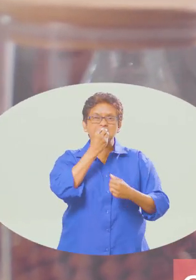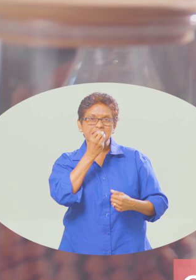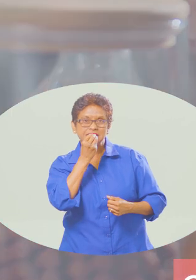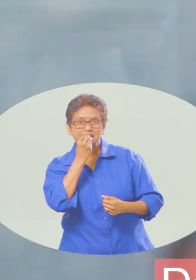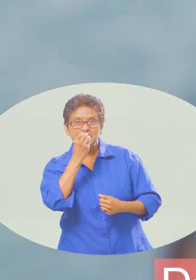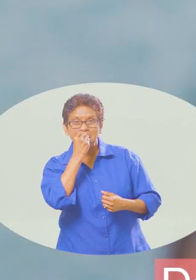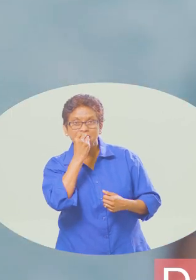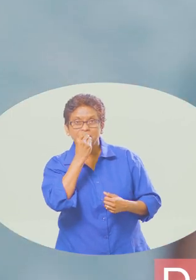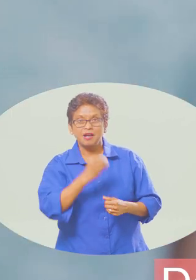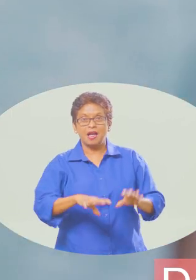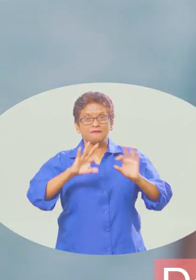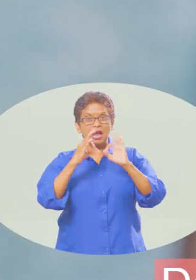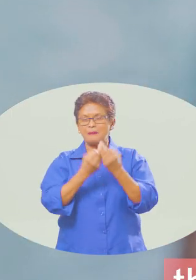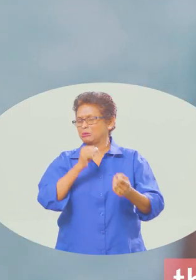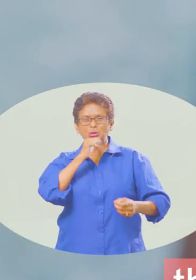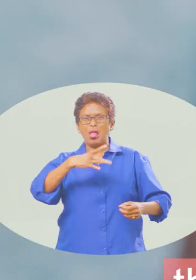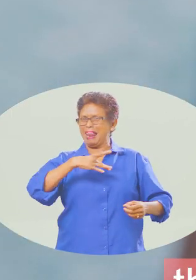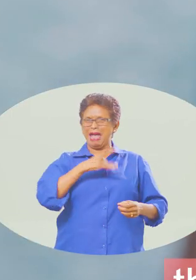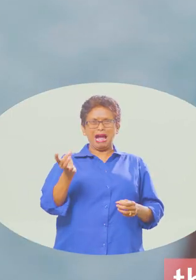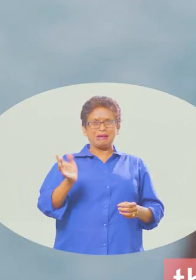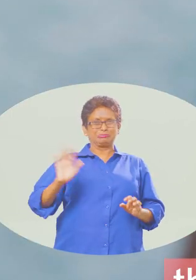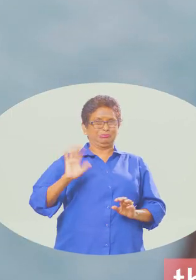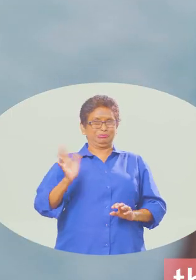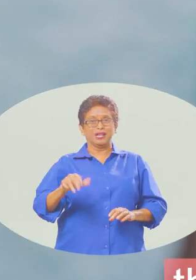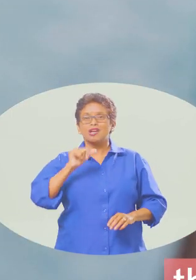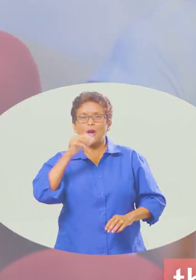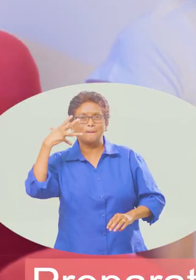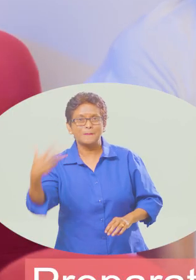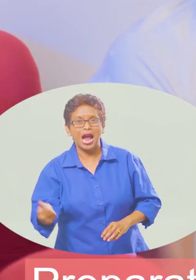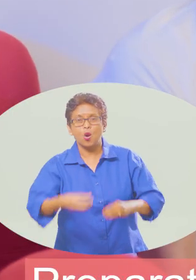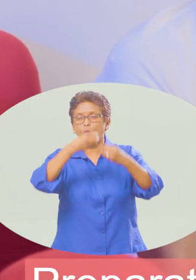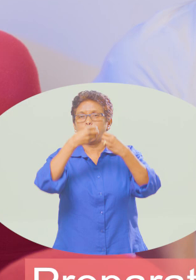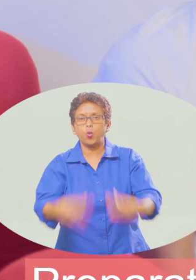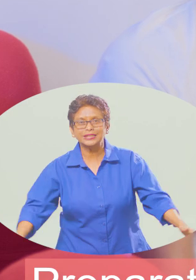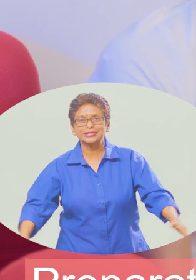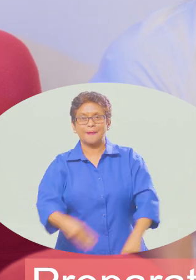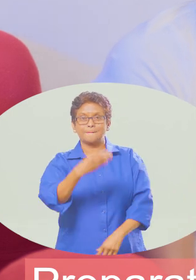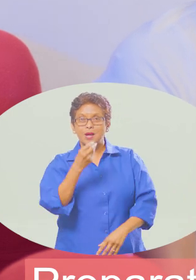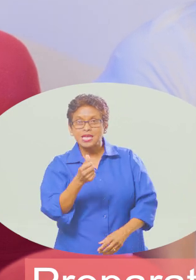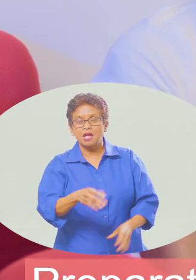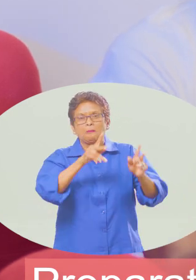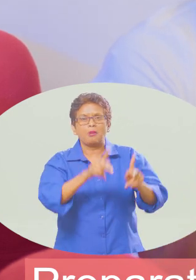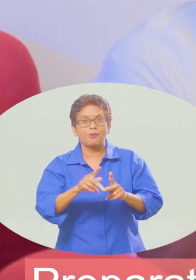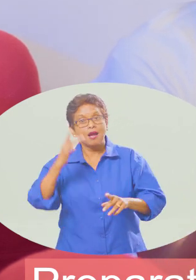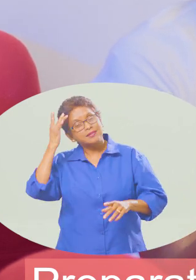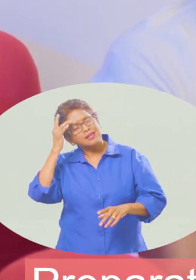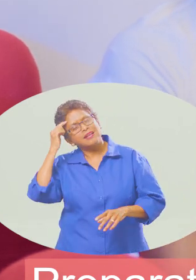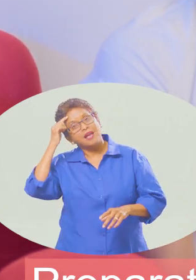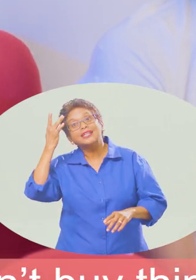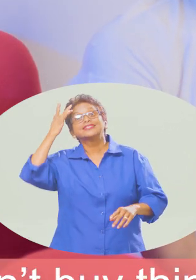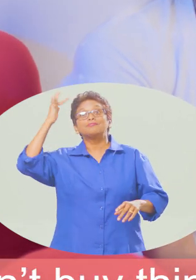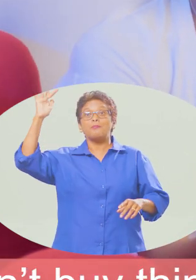consume. Don't waste money buying supplies that you or your family will not eat. Preparation is about being practical and